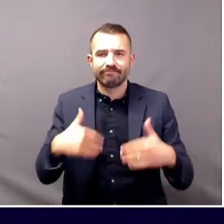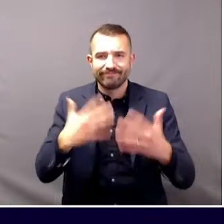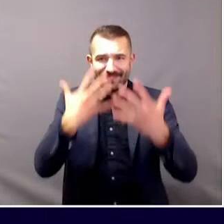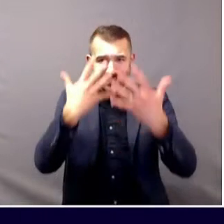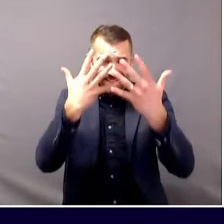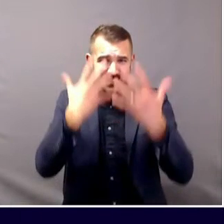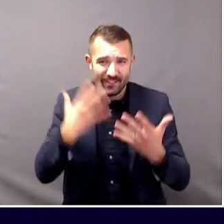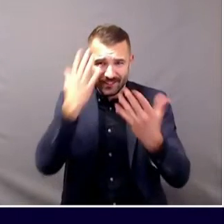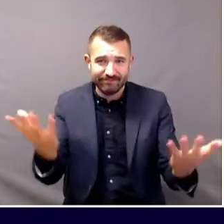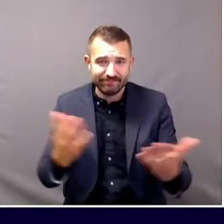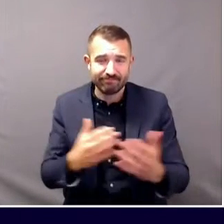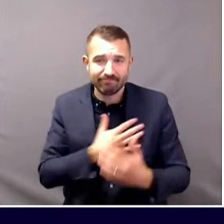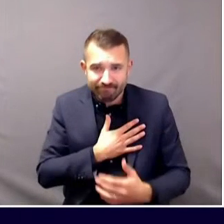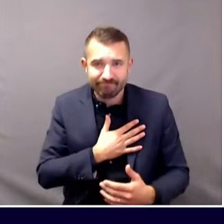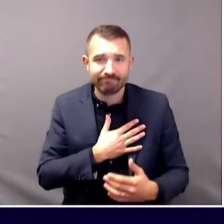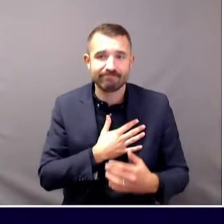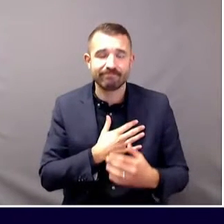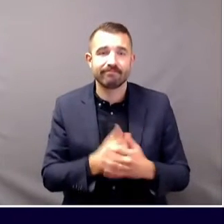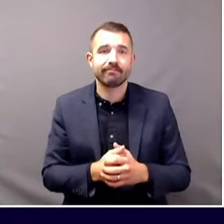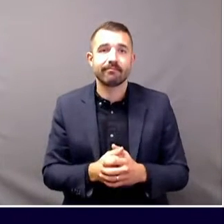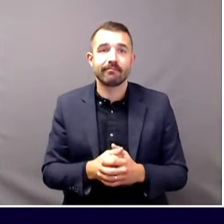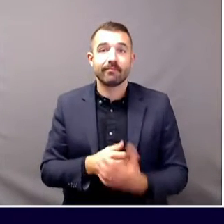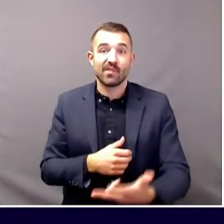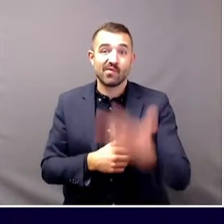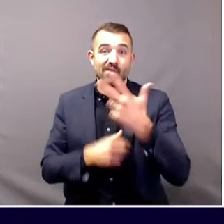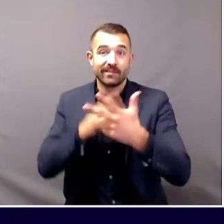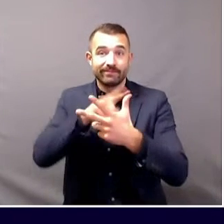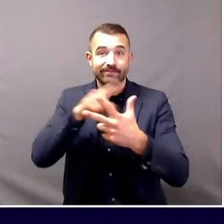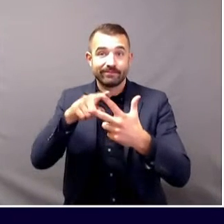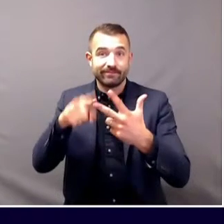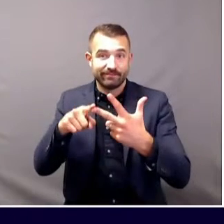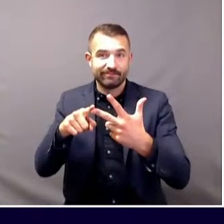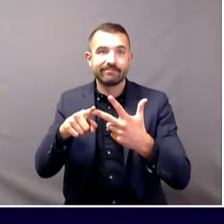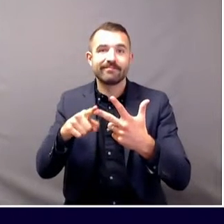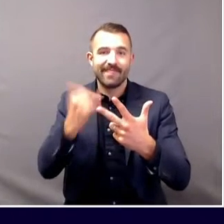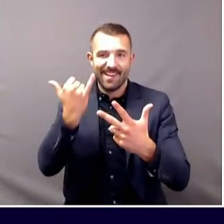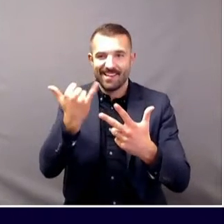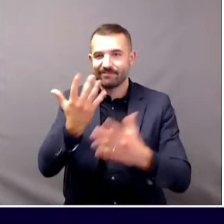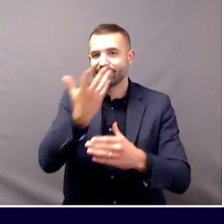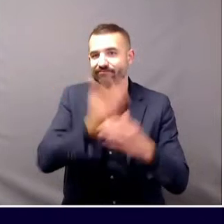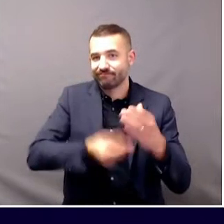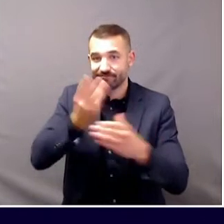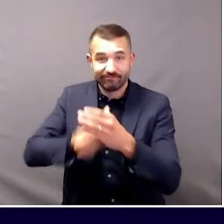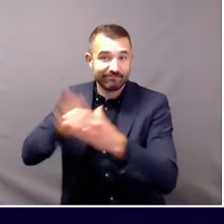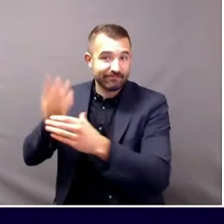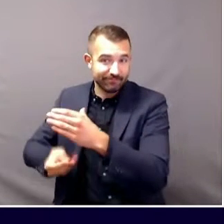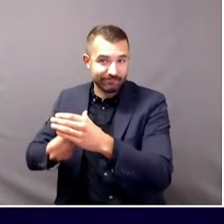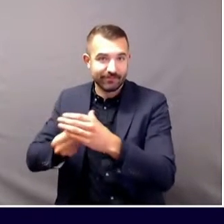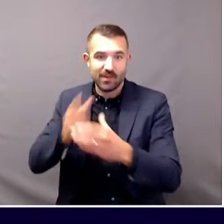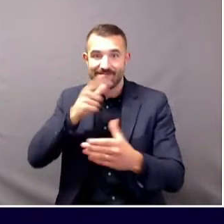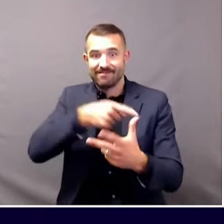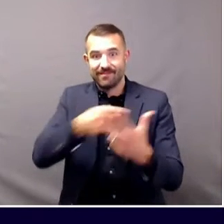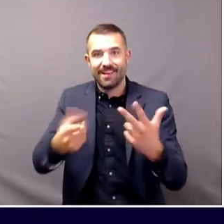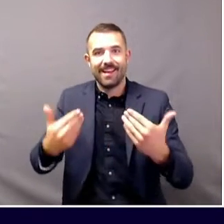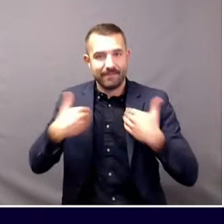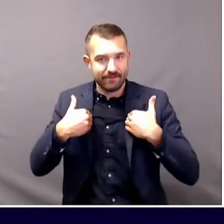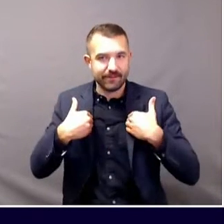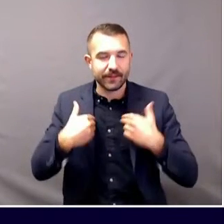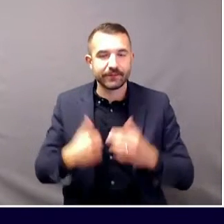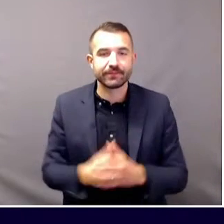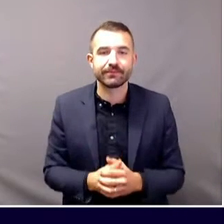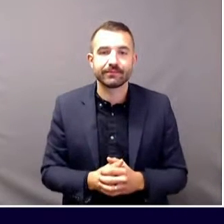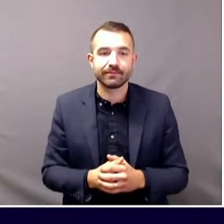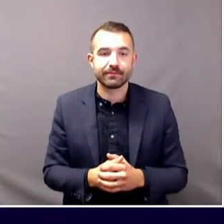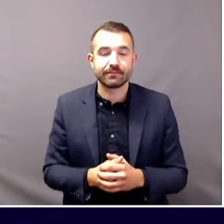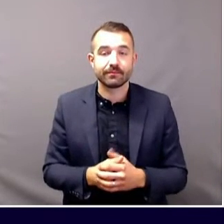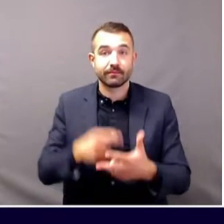CDC has received reports of 3 additional individuals who have passed away with COVID-19. One was